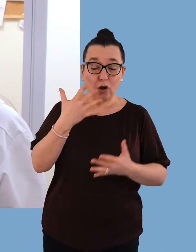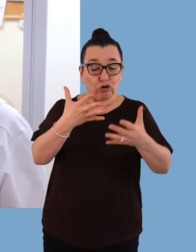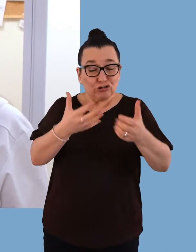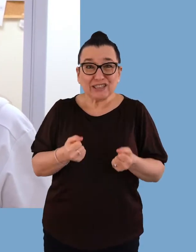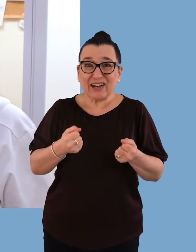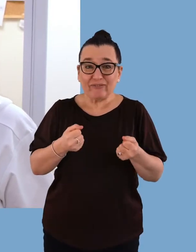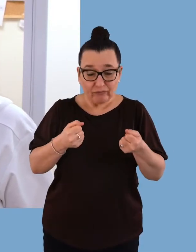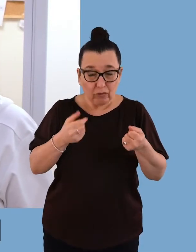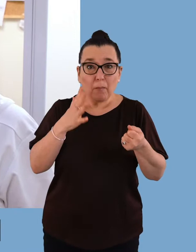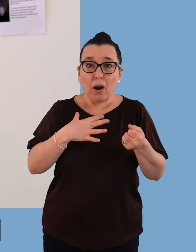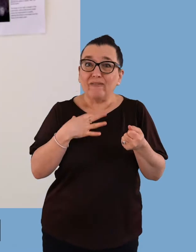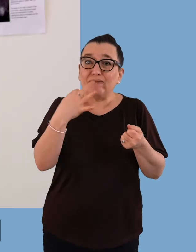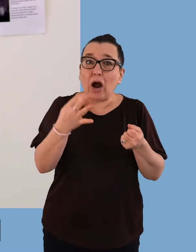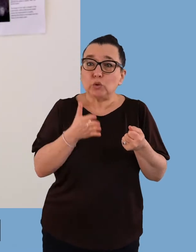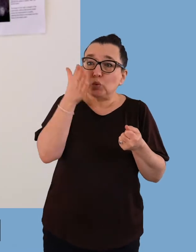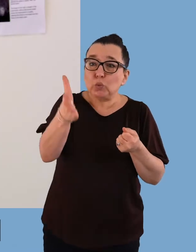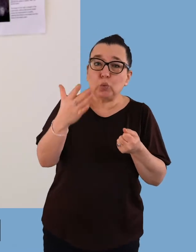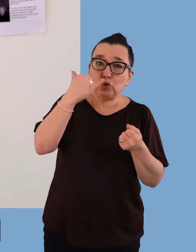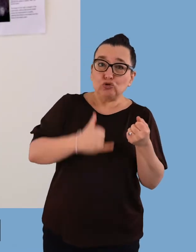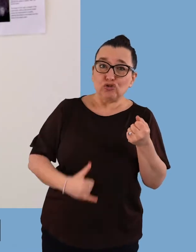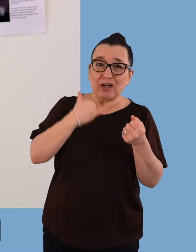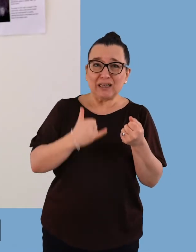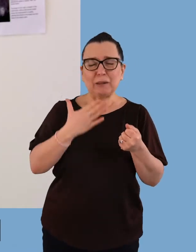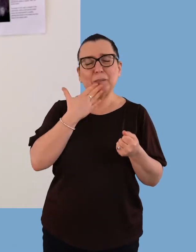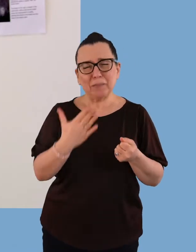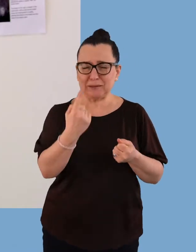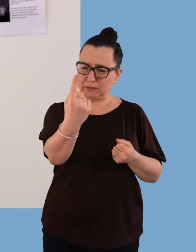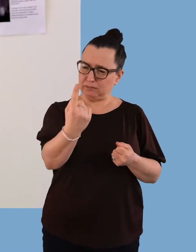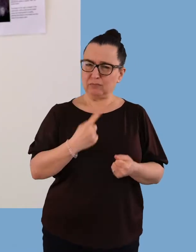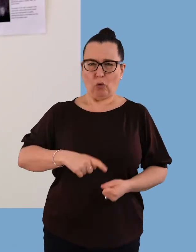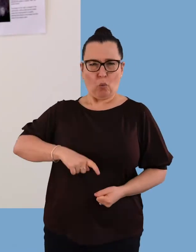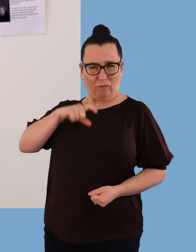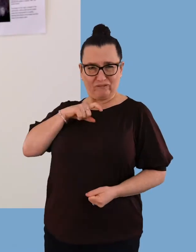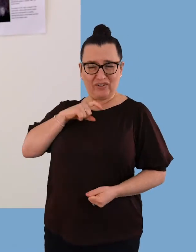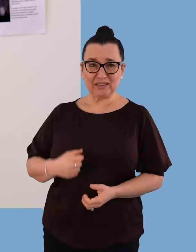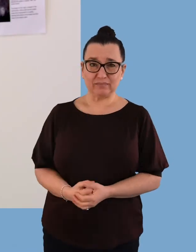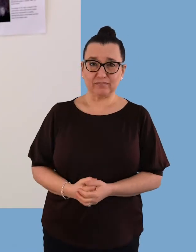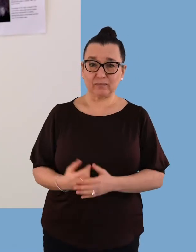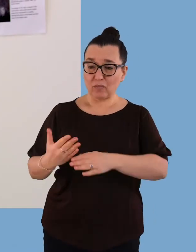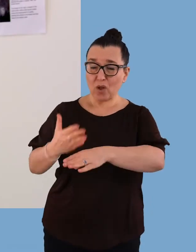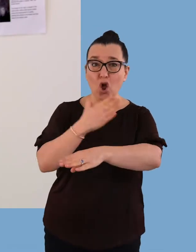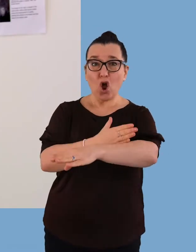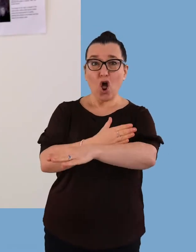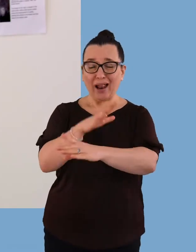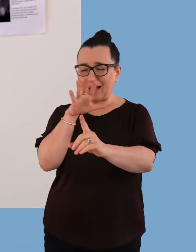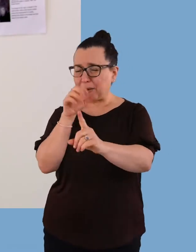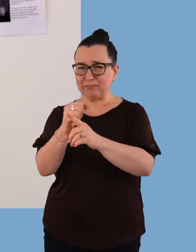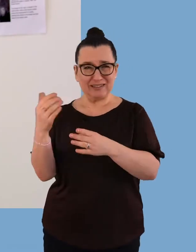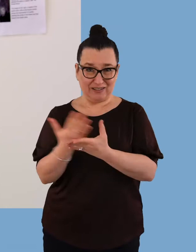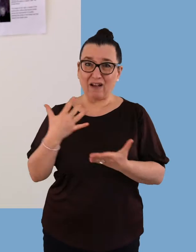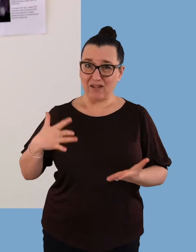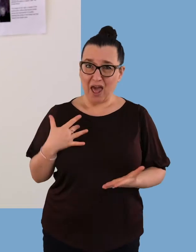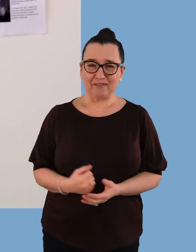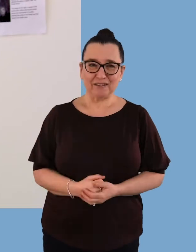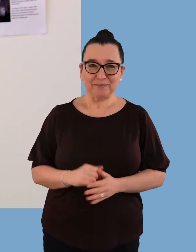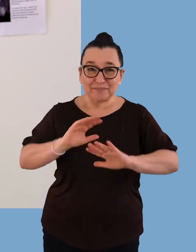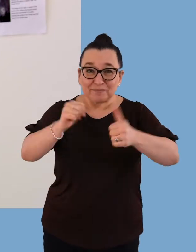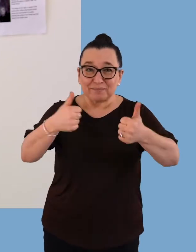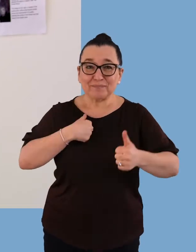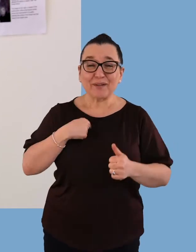patients please when you're invited for screening come with confidence early diagnosis saves